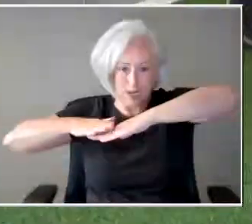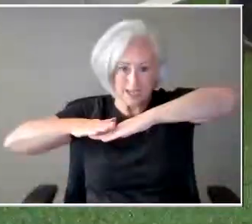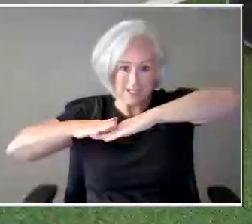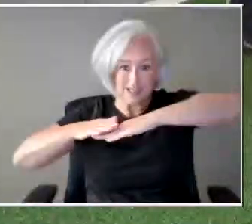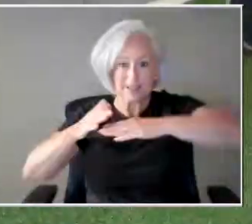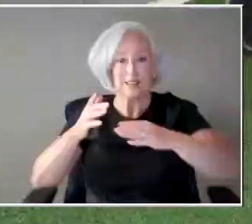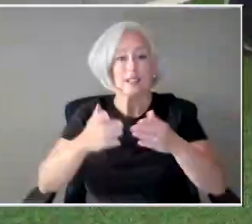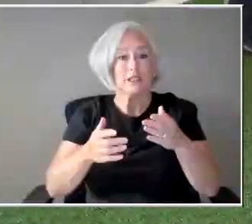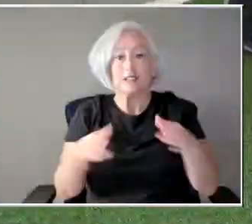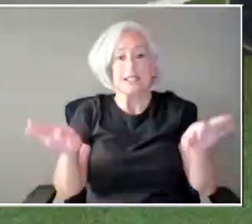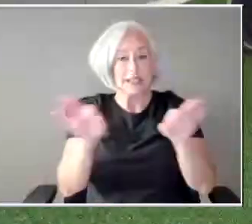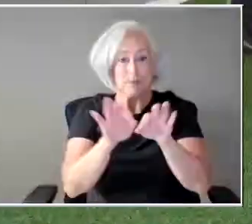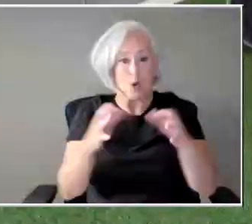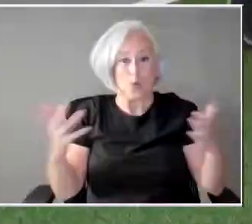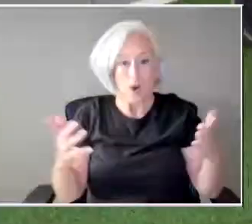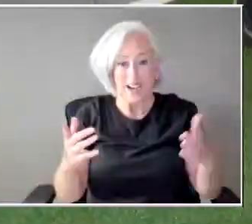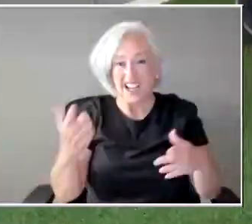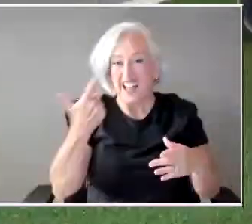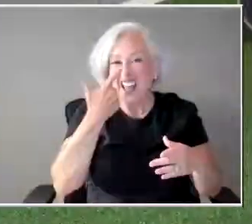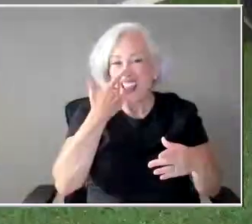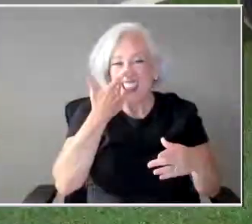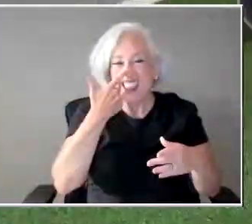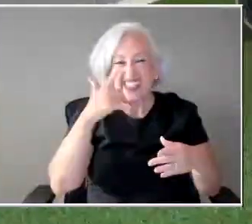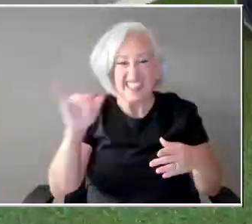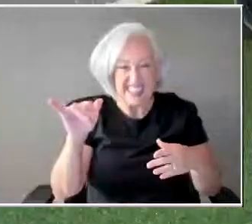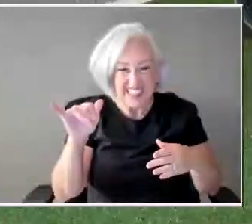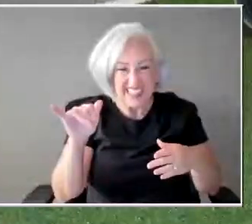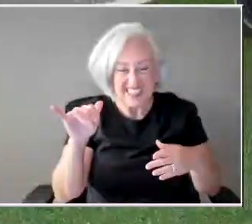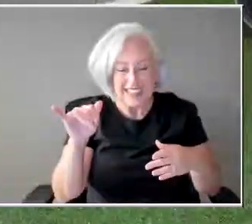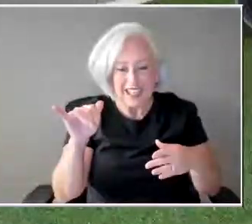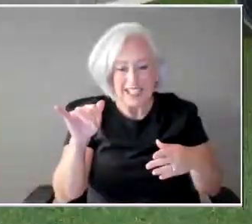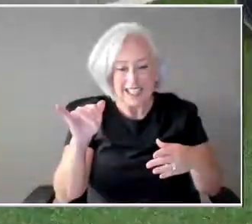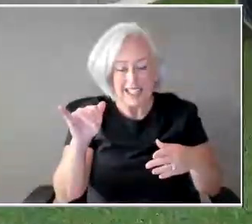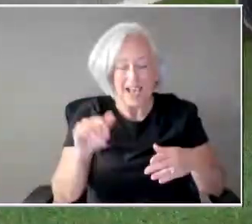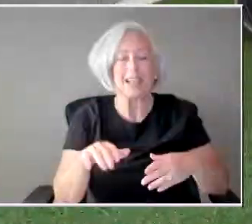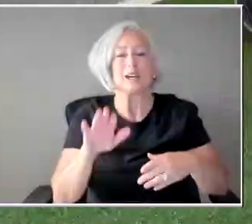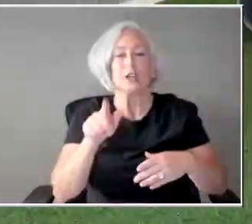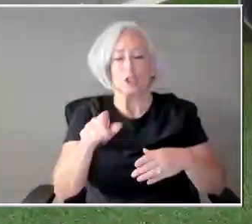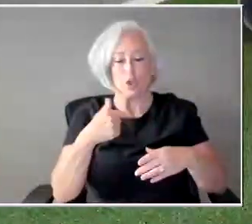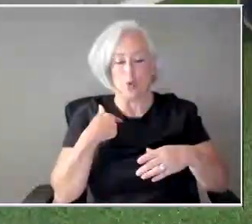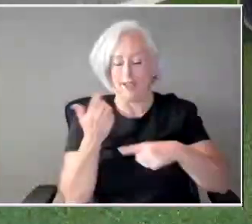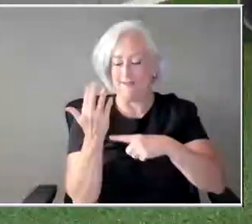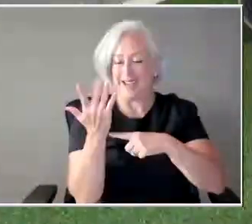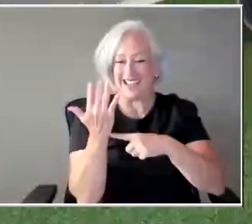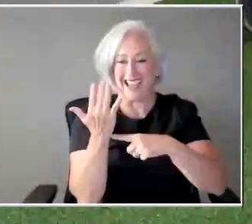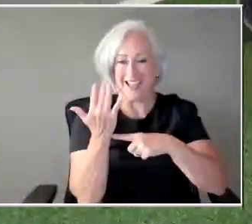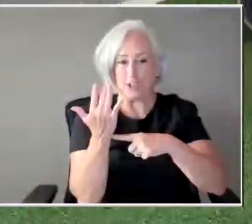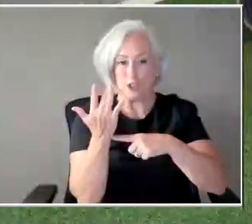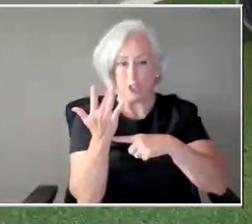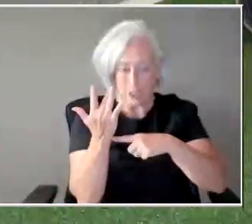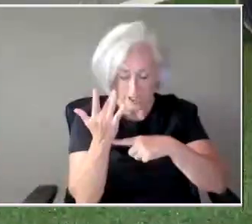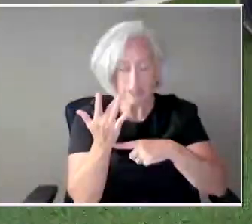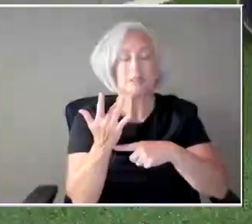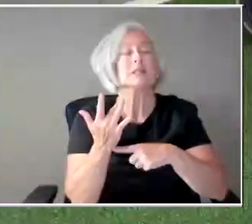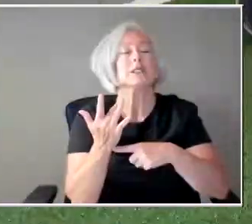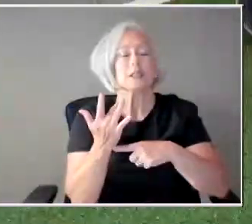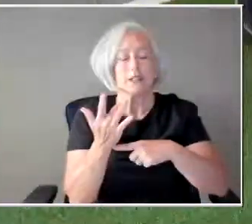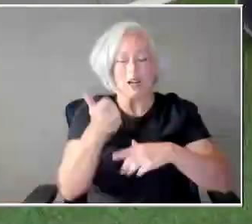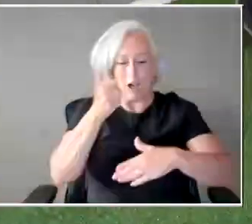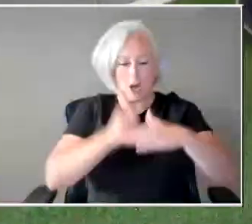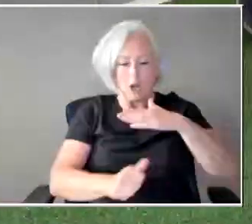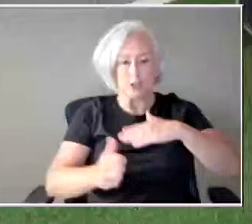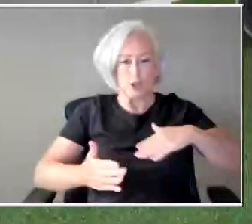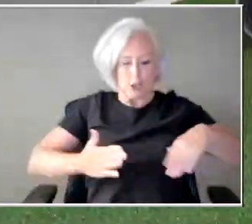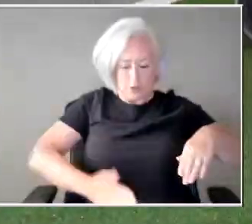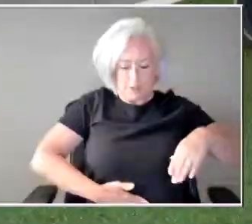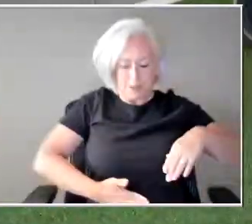underneath your stomach and you're sucking in so that your stomach doesn't get burned from that candle. Now, again, because planks are a hard exercise, if you